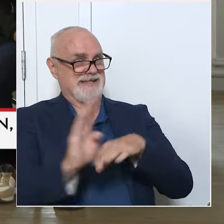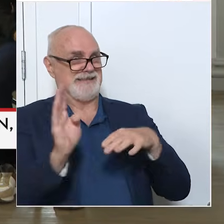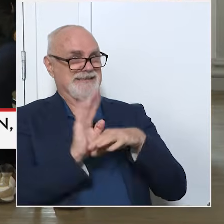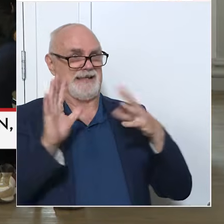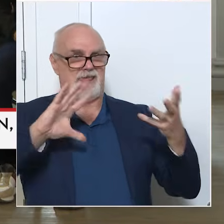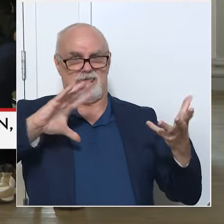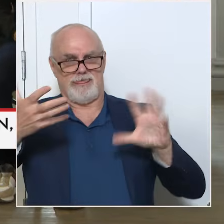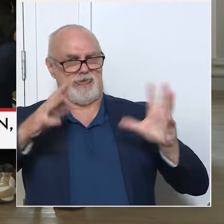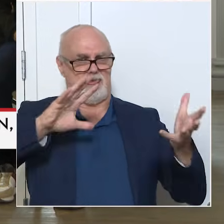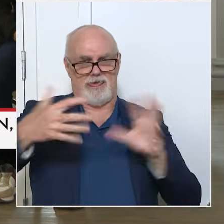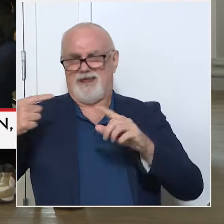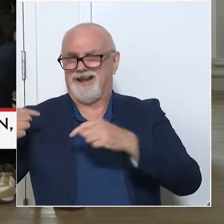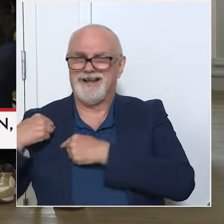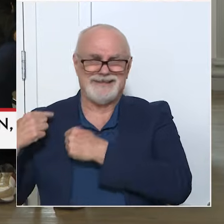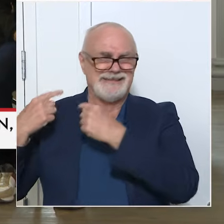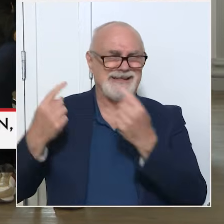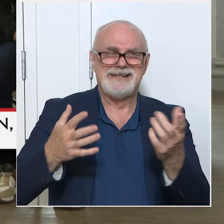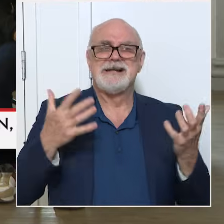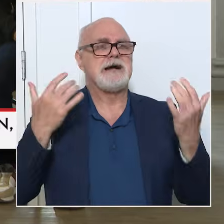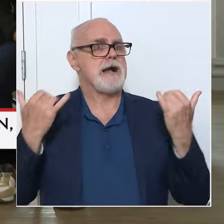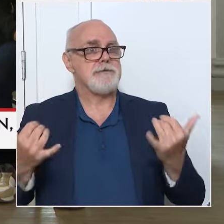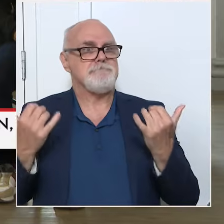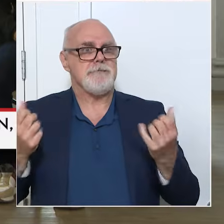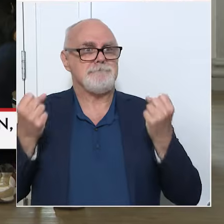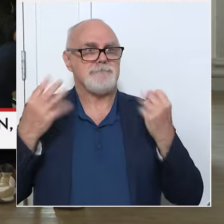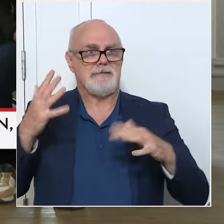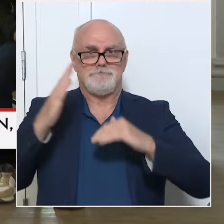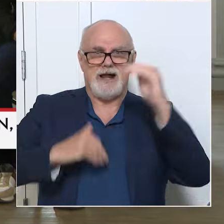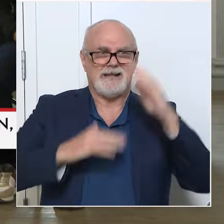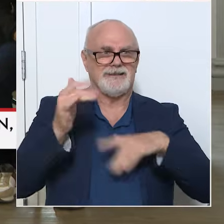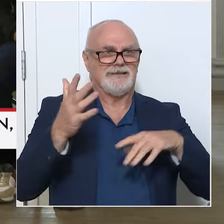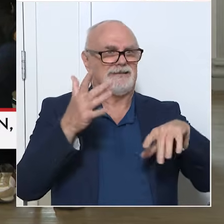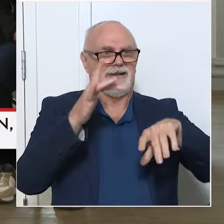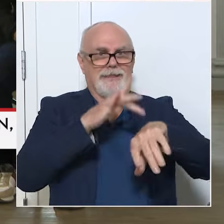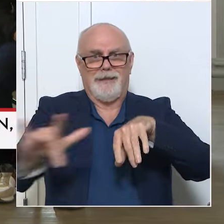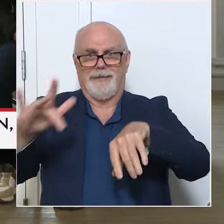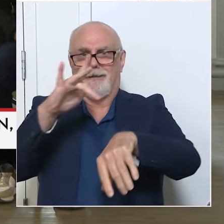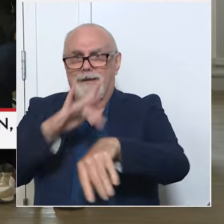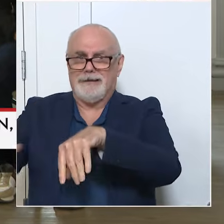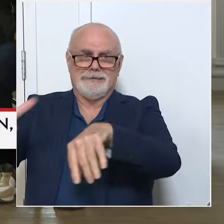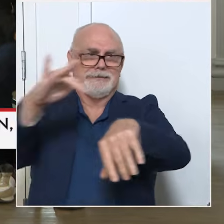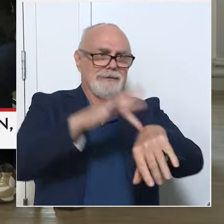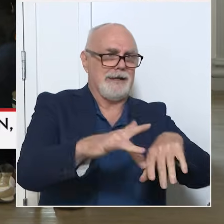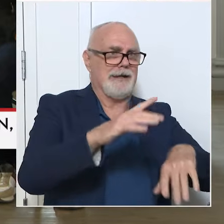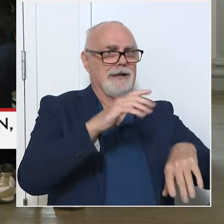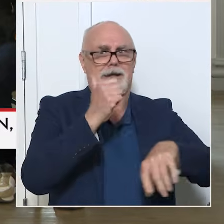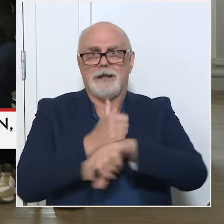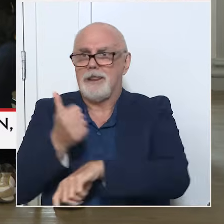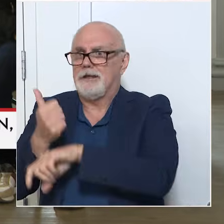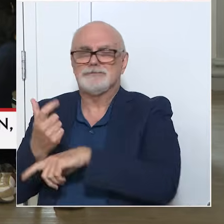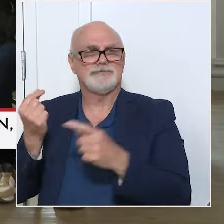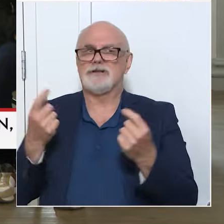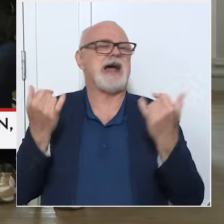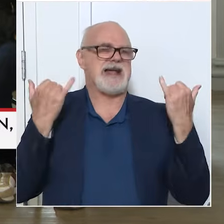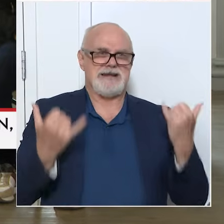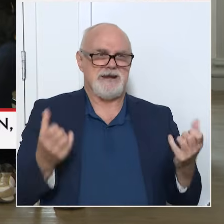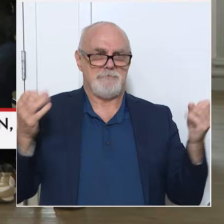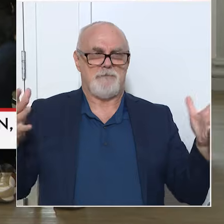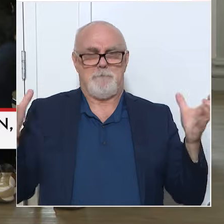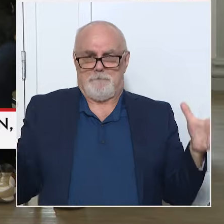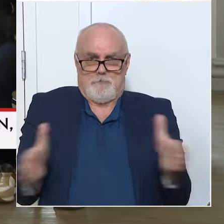dynamics, and all the federal issues that are affecting us. But residents and small businesses are being affected